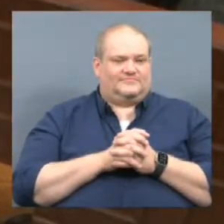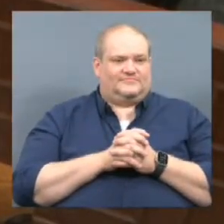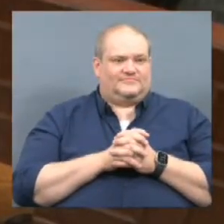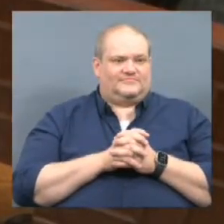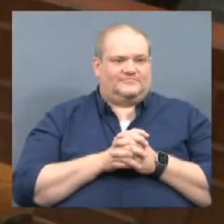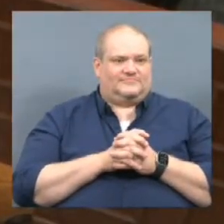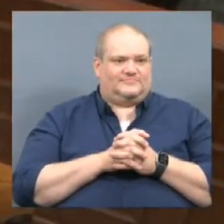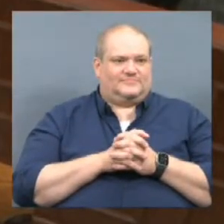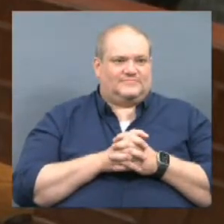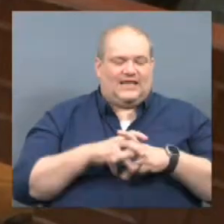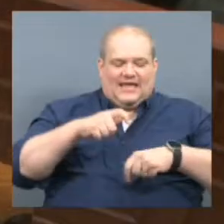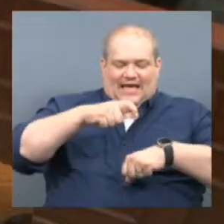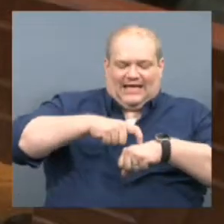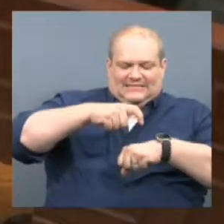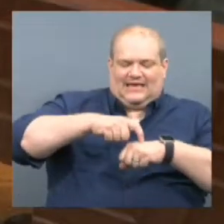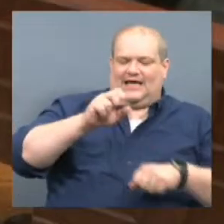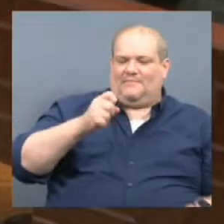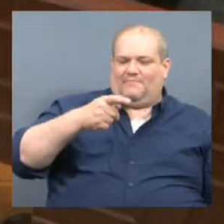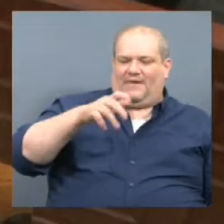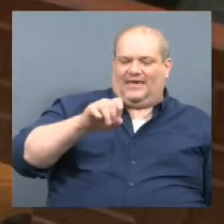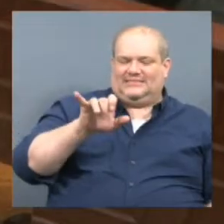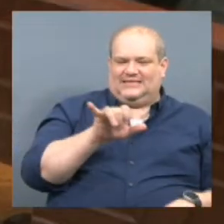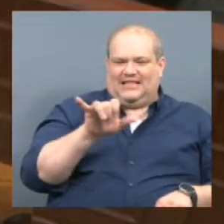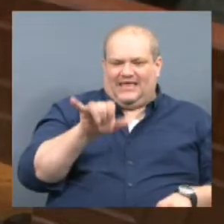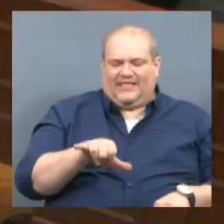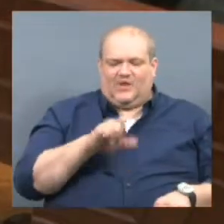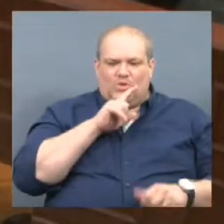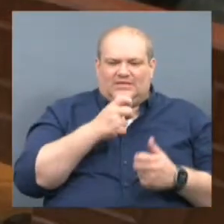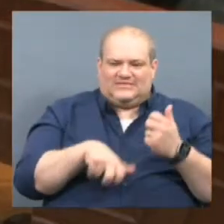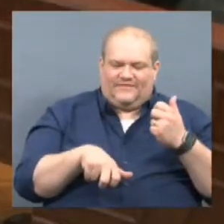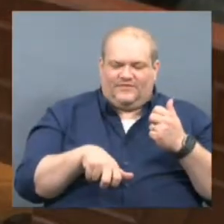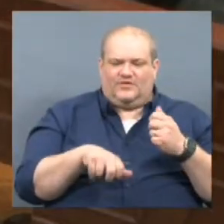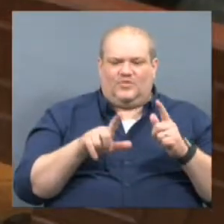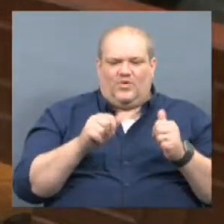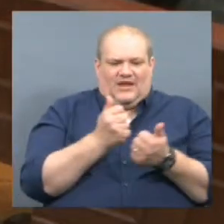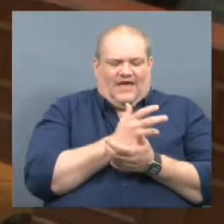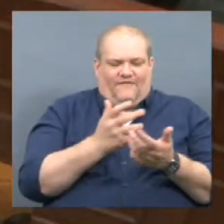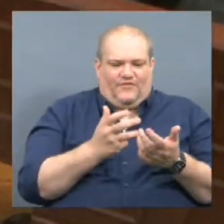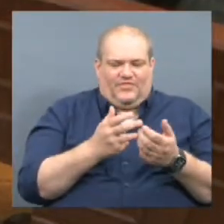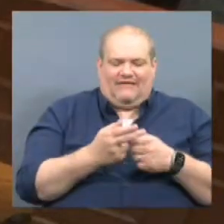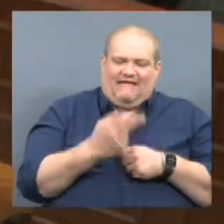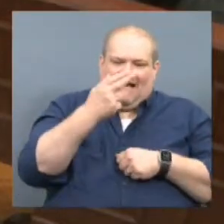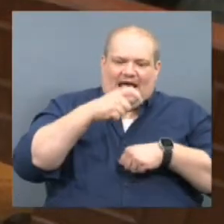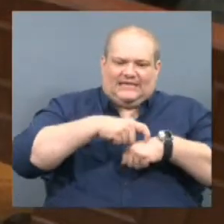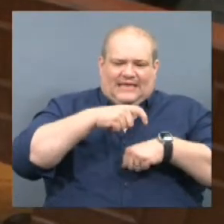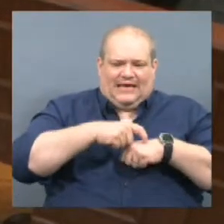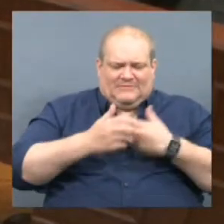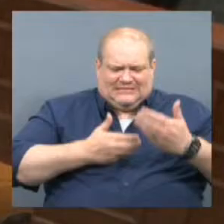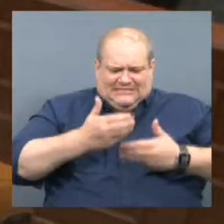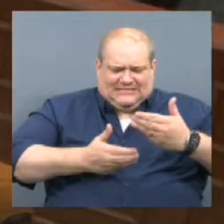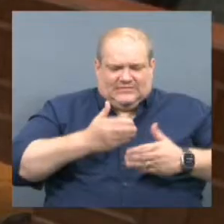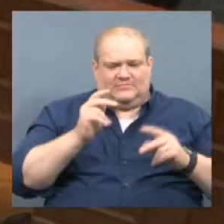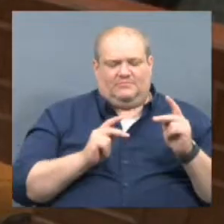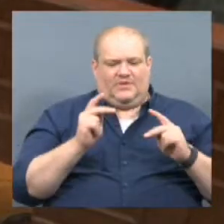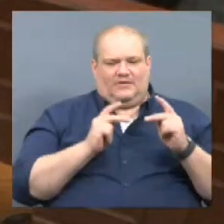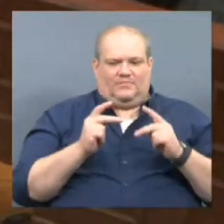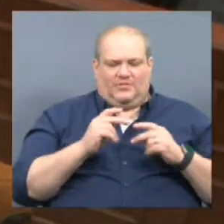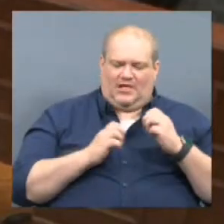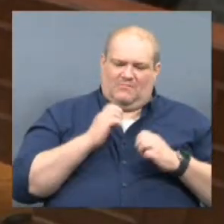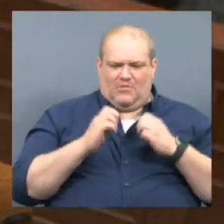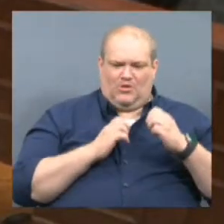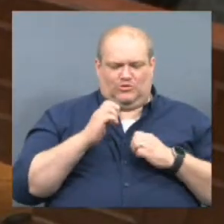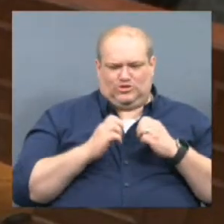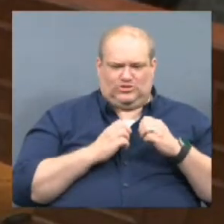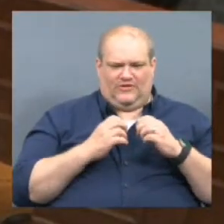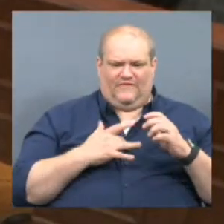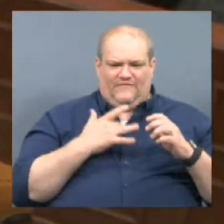In a time and a space like this, Yeah. it's really difficult, you know, when everything is on high time right now, and everybody's emotions, and they're